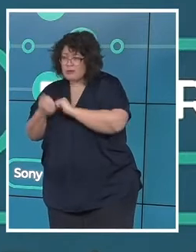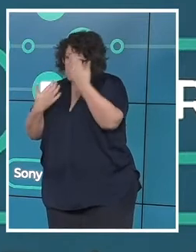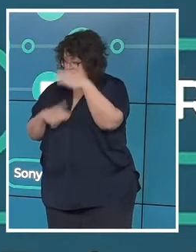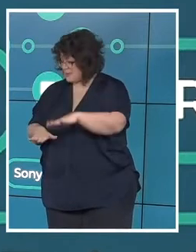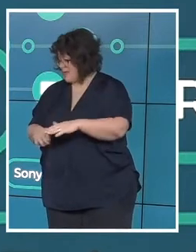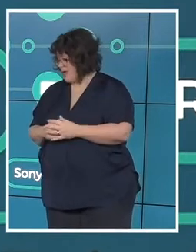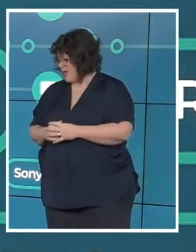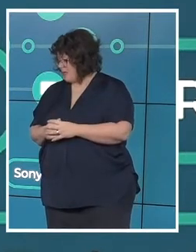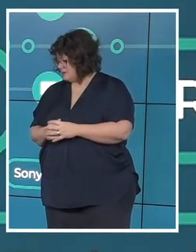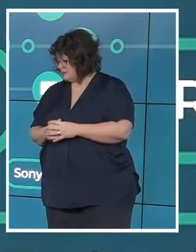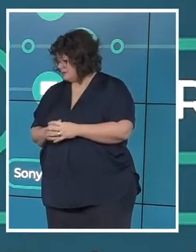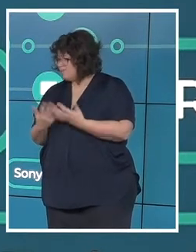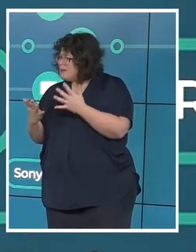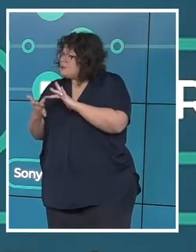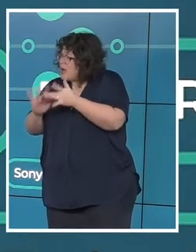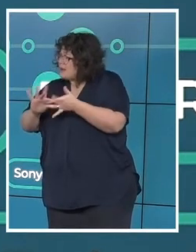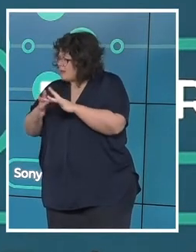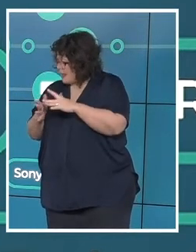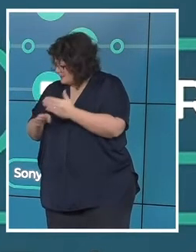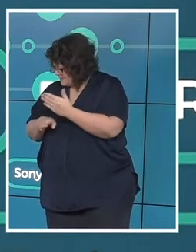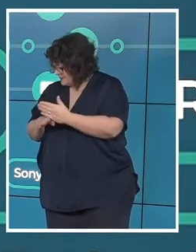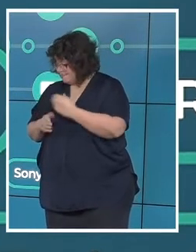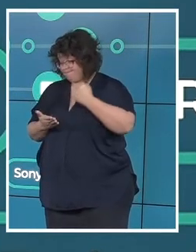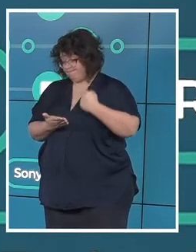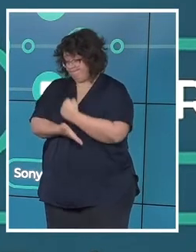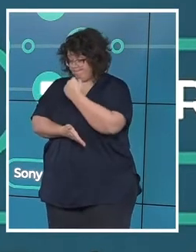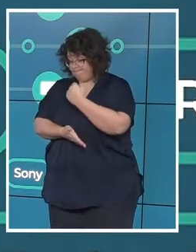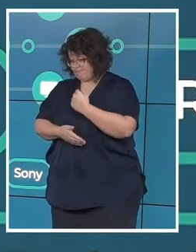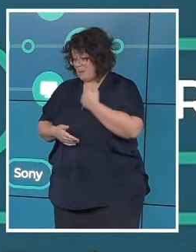me do chores, so I was expert in all those activities.